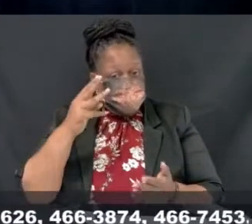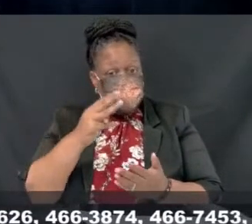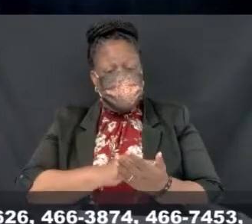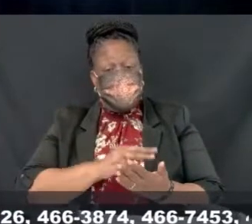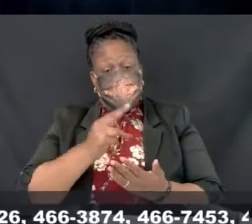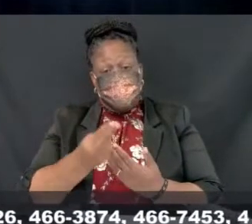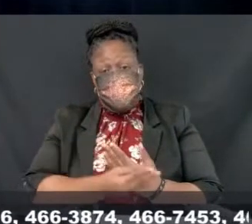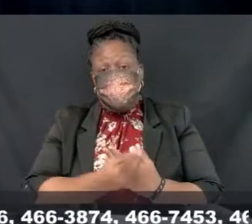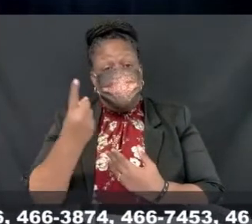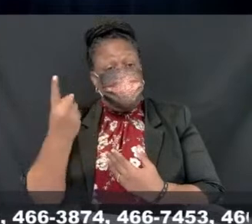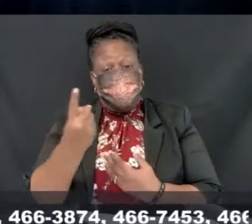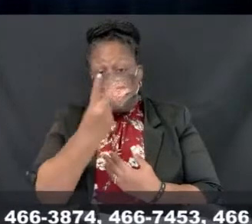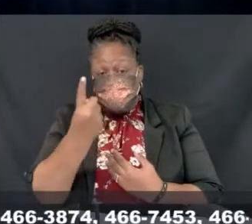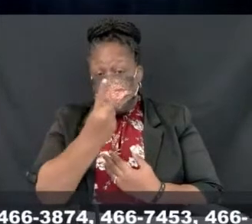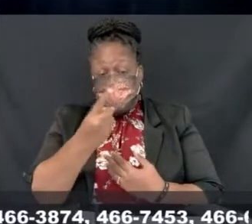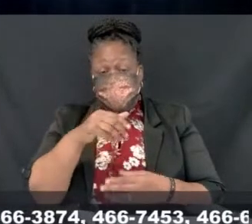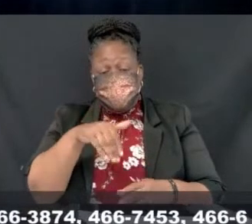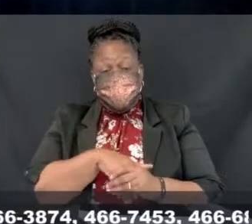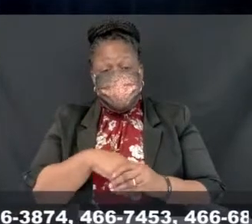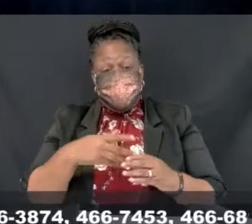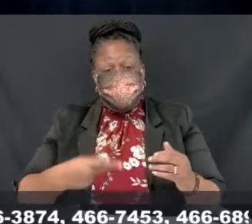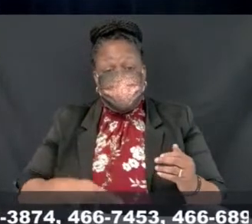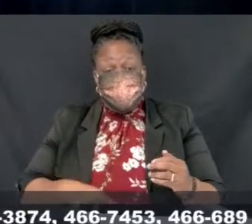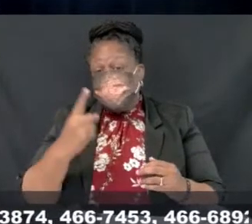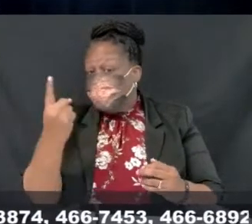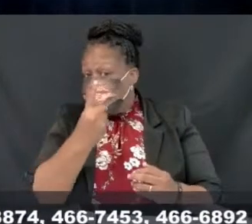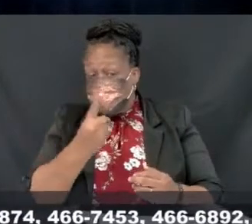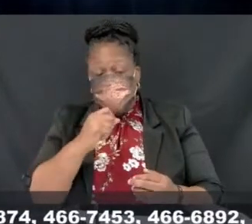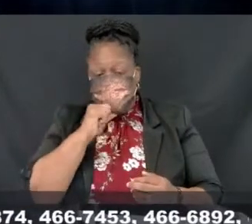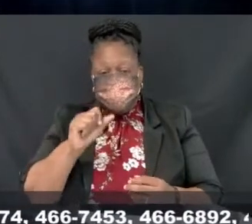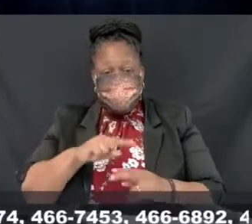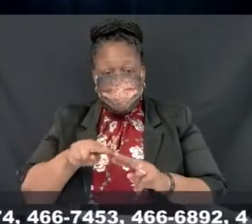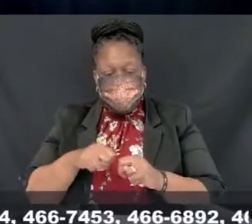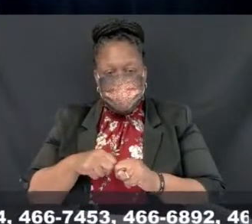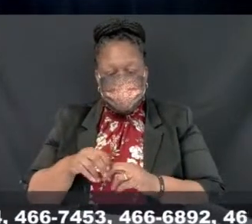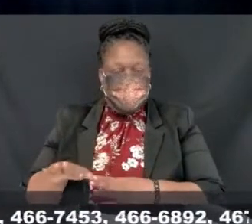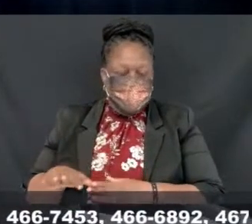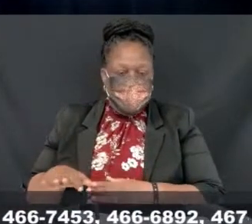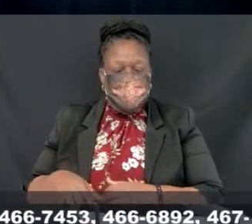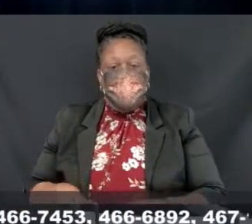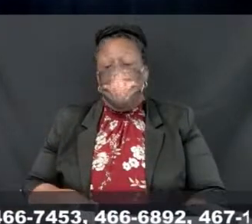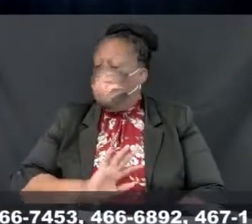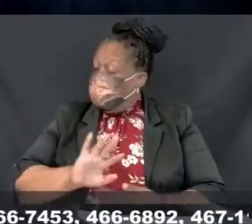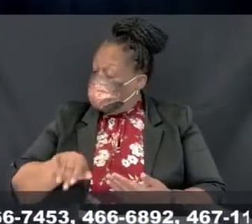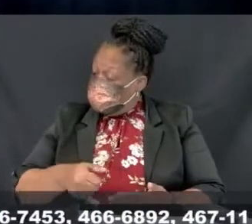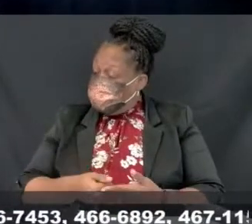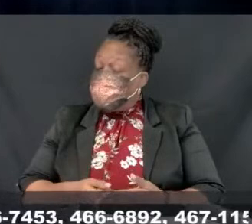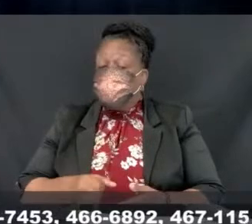in St. Kitts alone, and most of these applications have been approved.